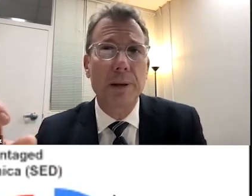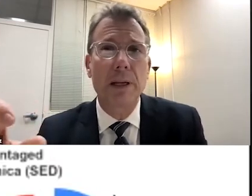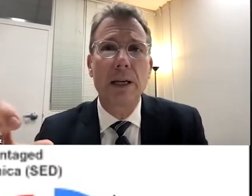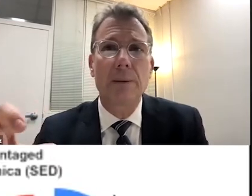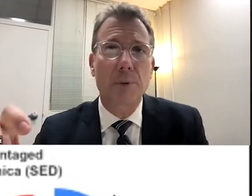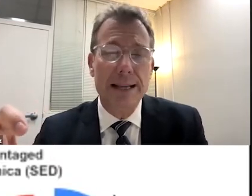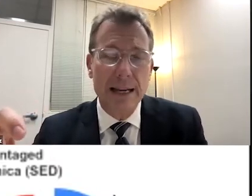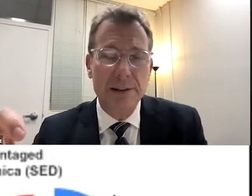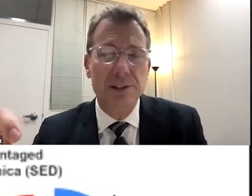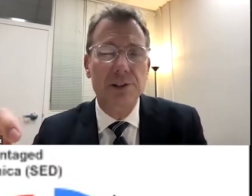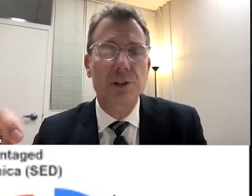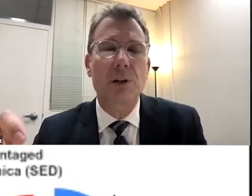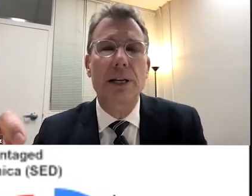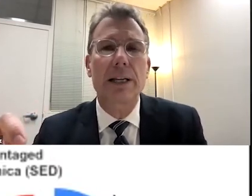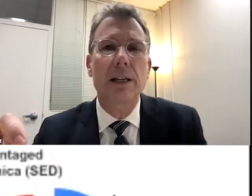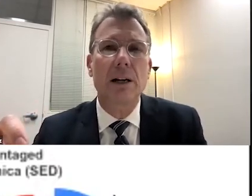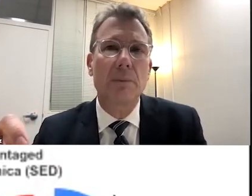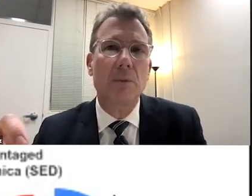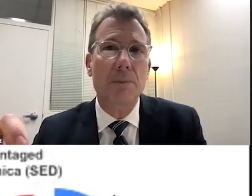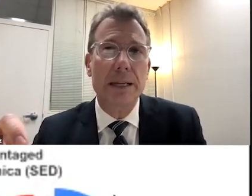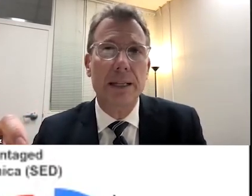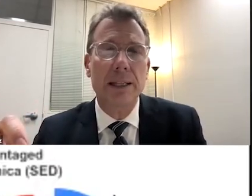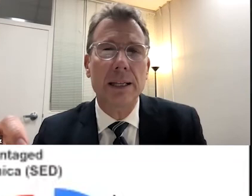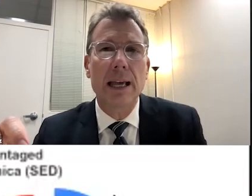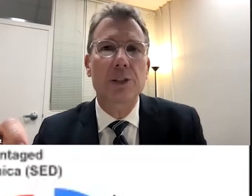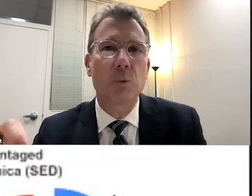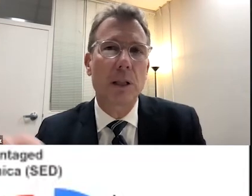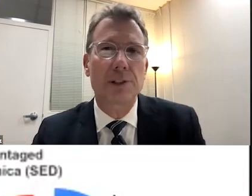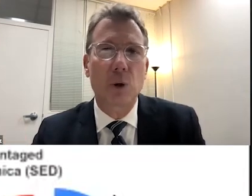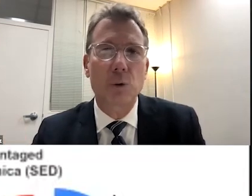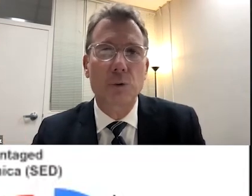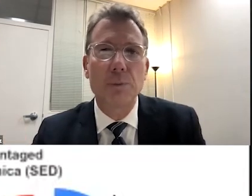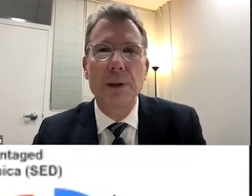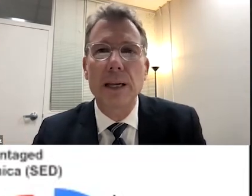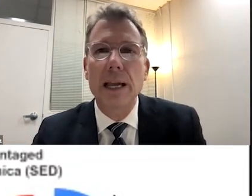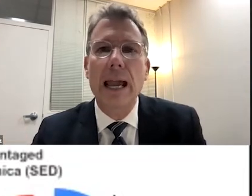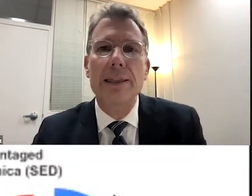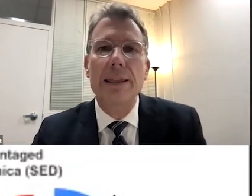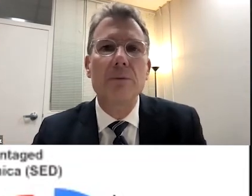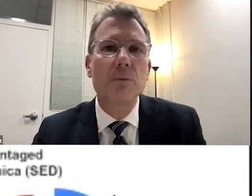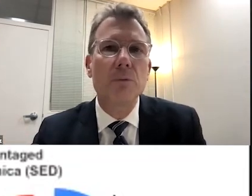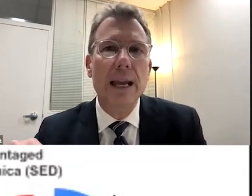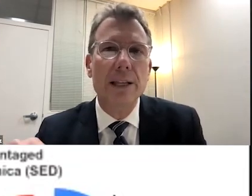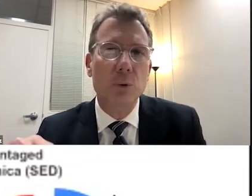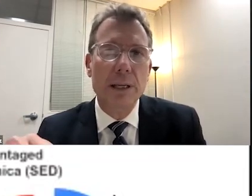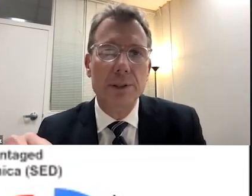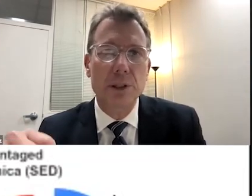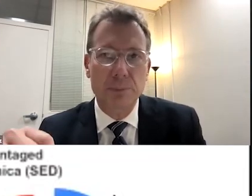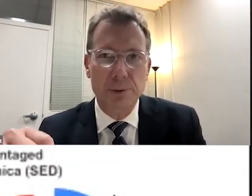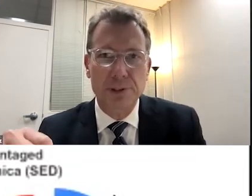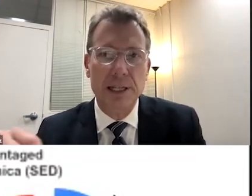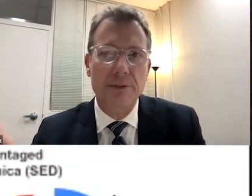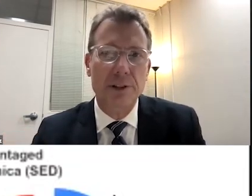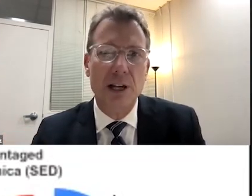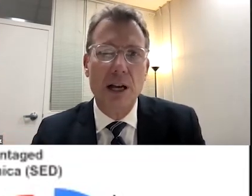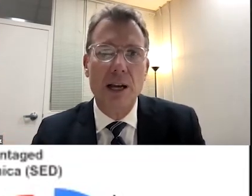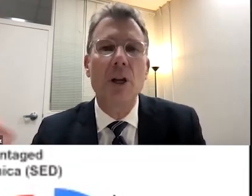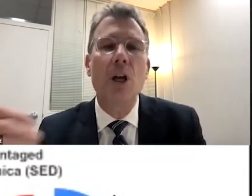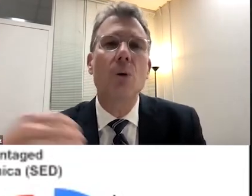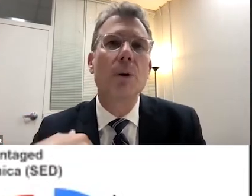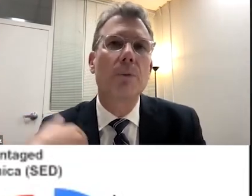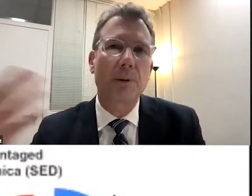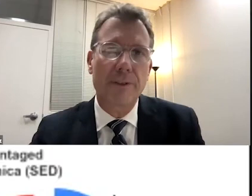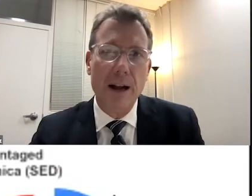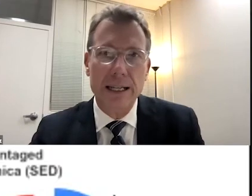group breakouts during our meeting, as well as whole group. And then we had 22% of our